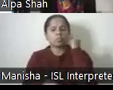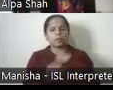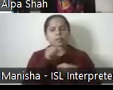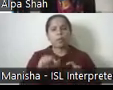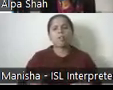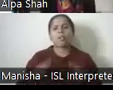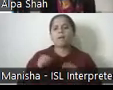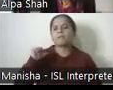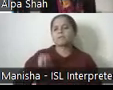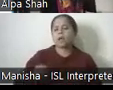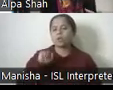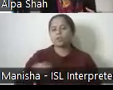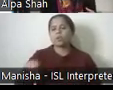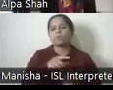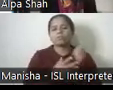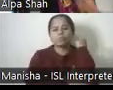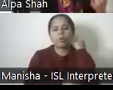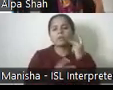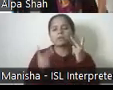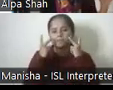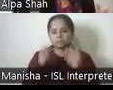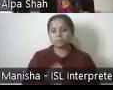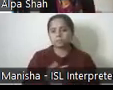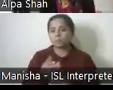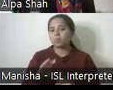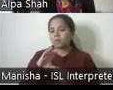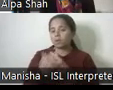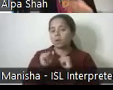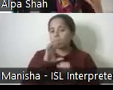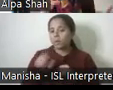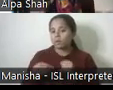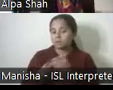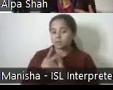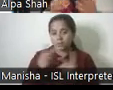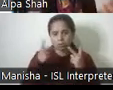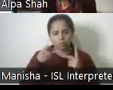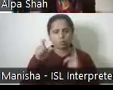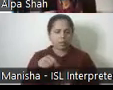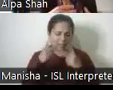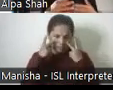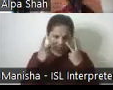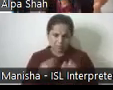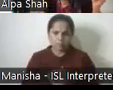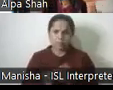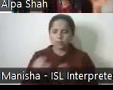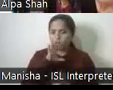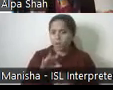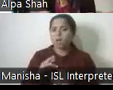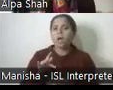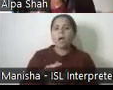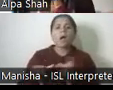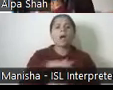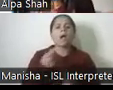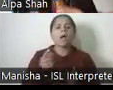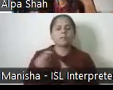of the poorer kin. So these cultures of emulation, you know, you can see them taking place through all kinds of little